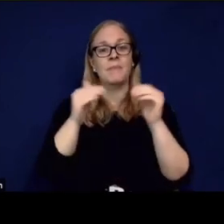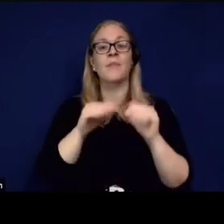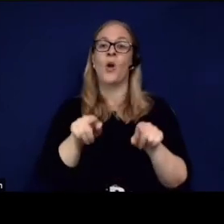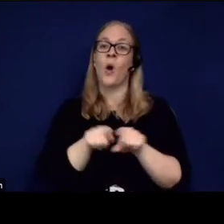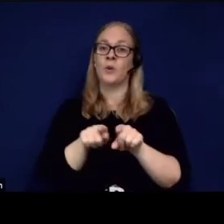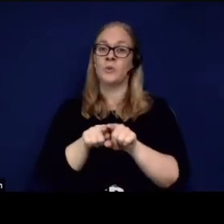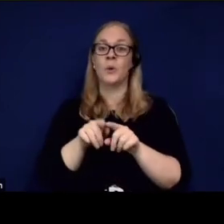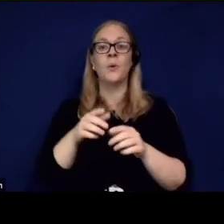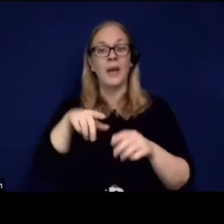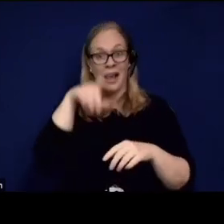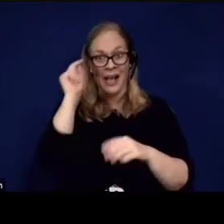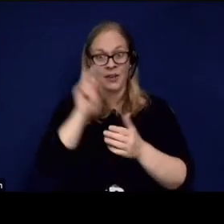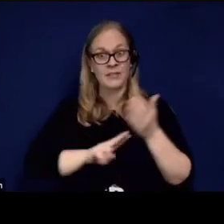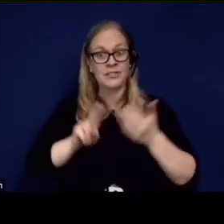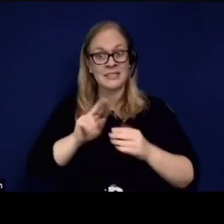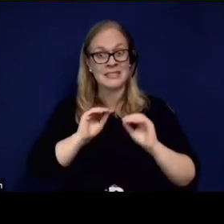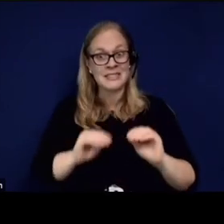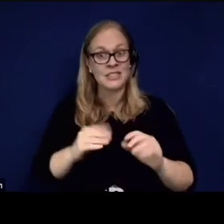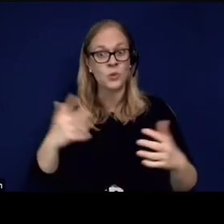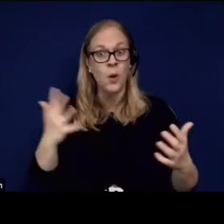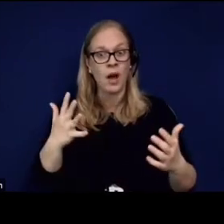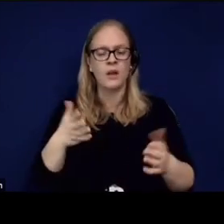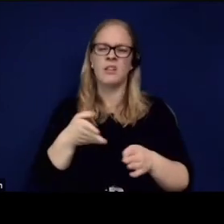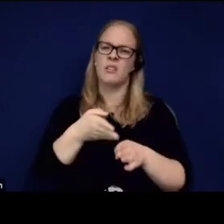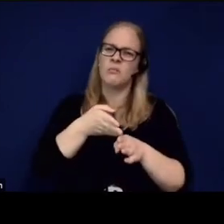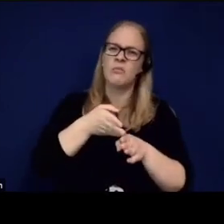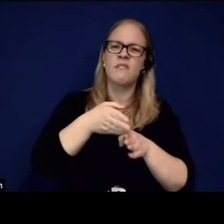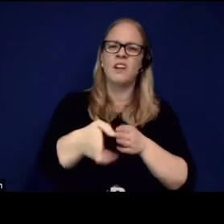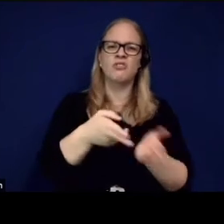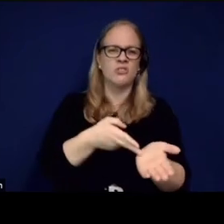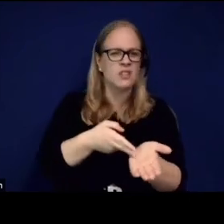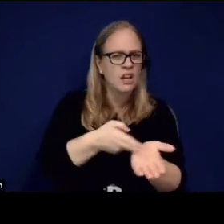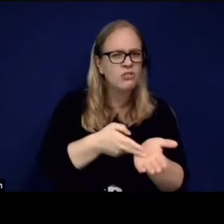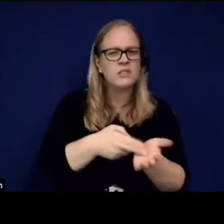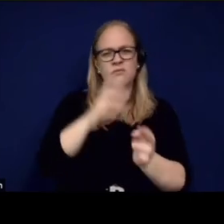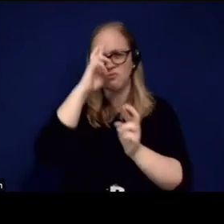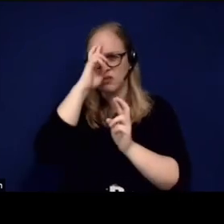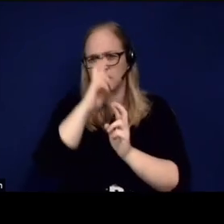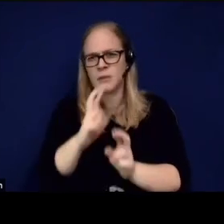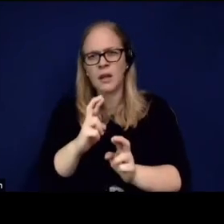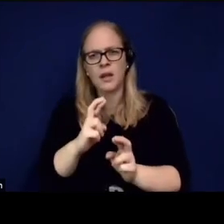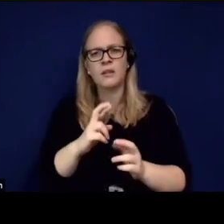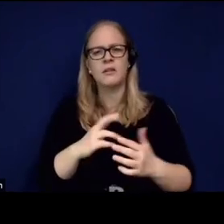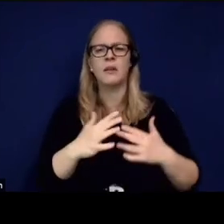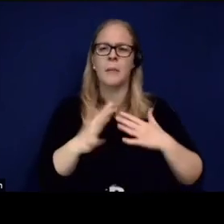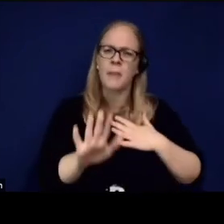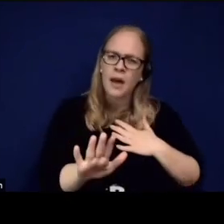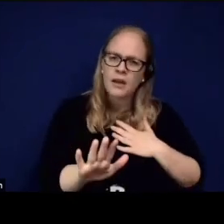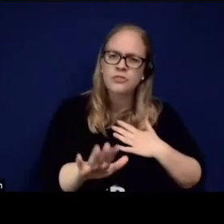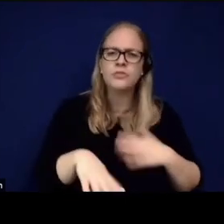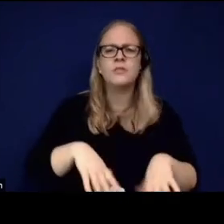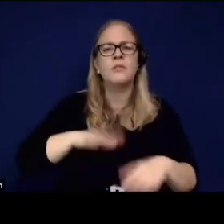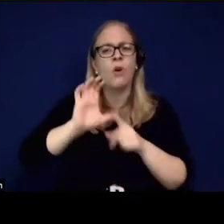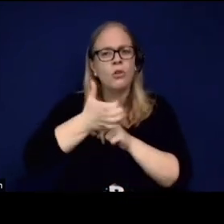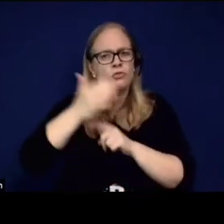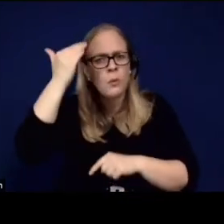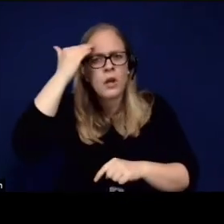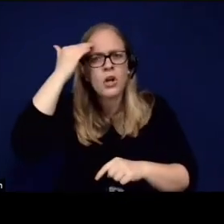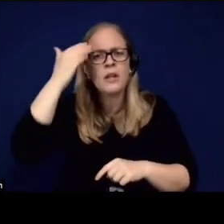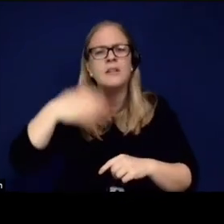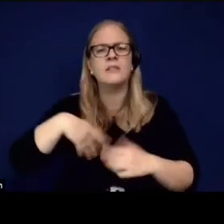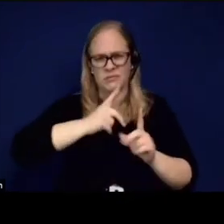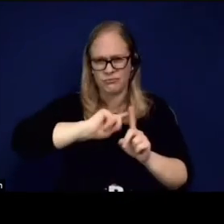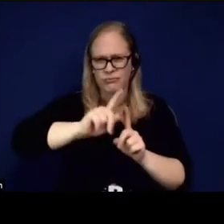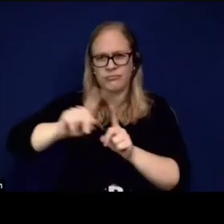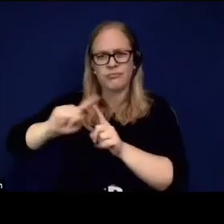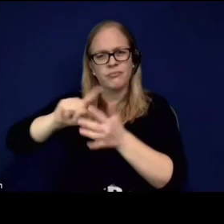respect, compassion, cultural awareness. These are all things that doctoral students need to